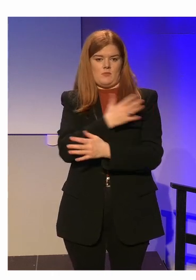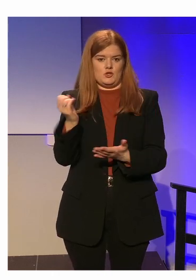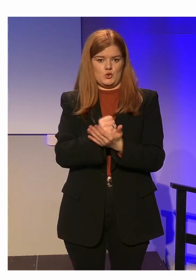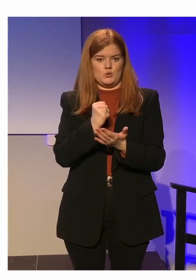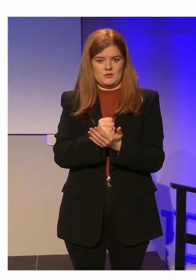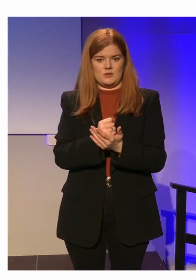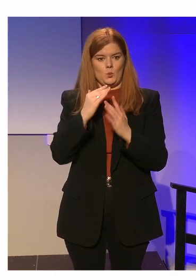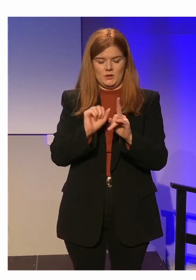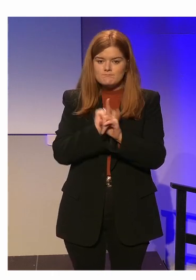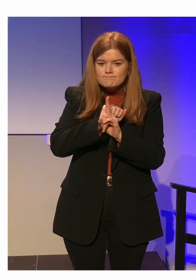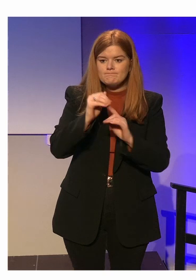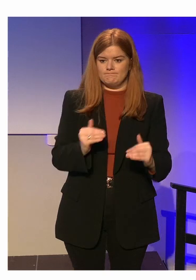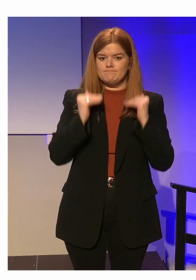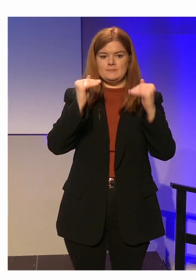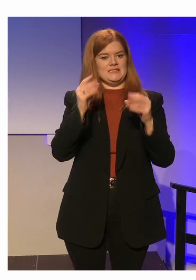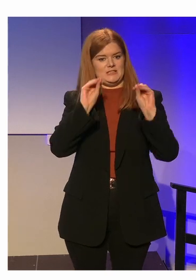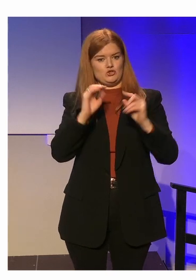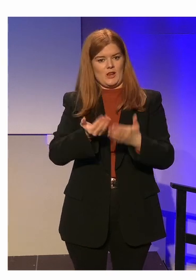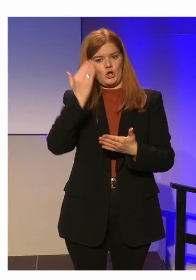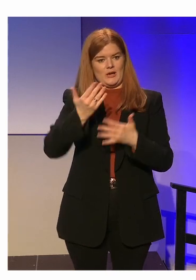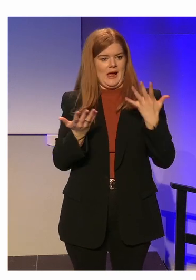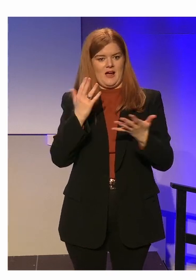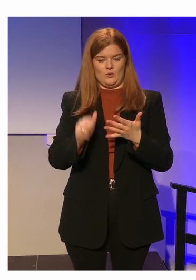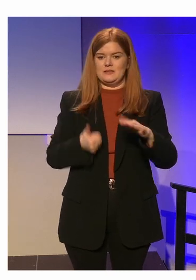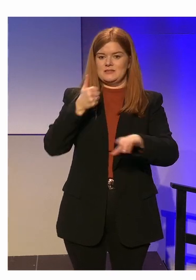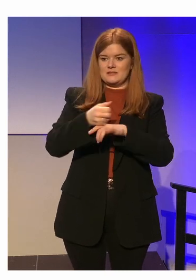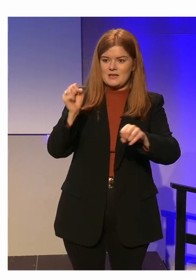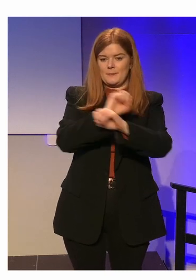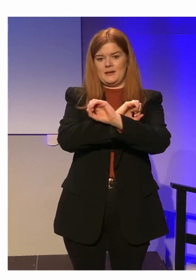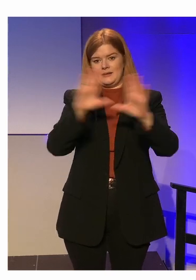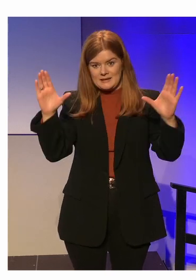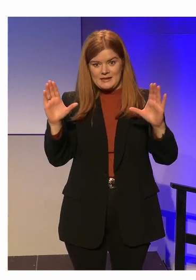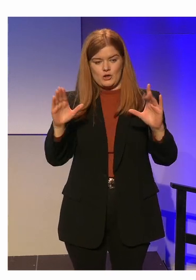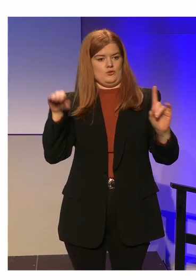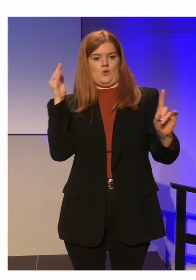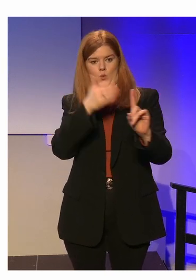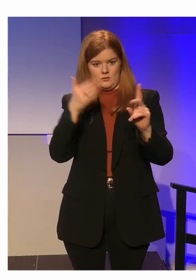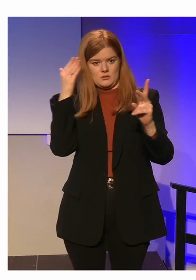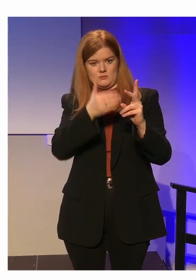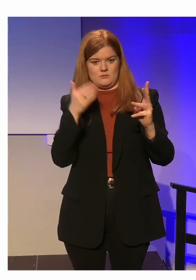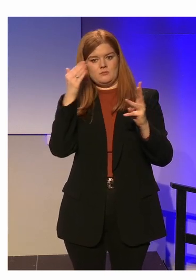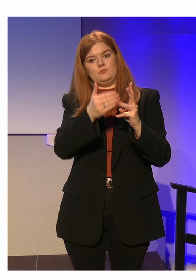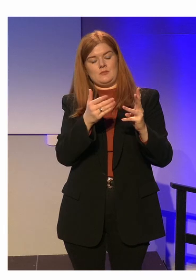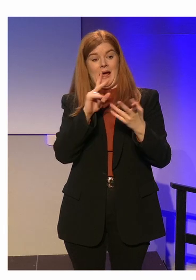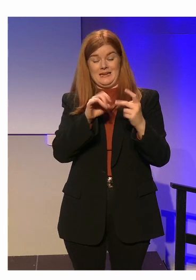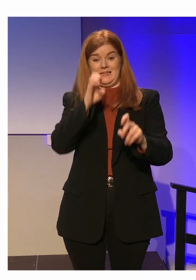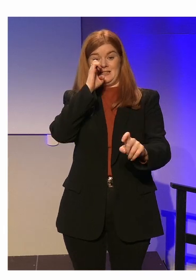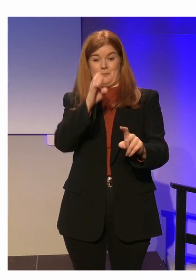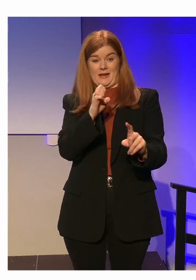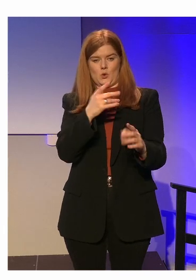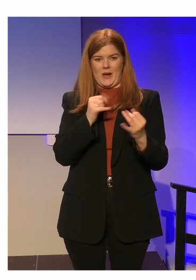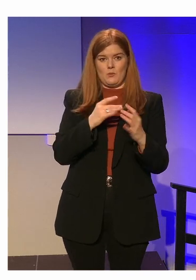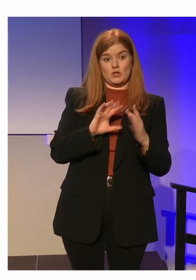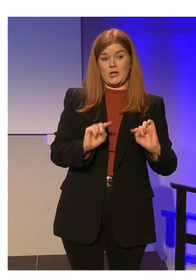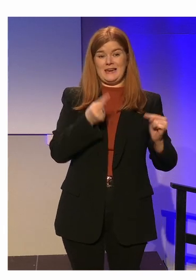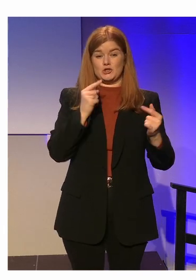that optimizes teaching and learning by setting clear, rigorous goals, anticipating the barriers